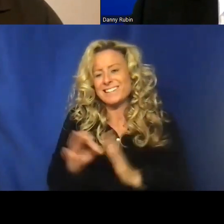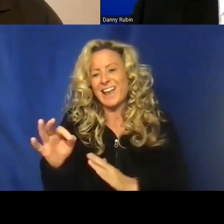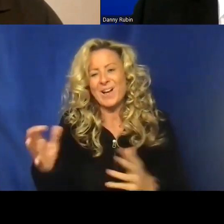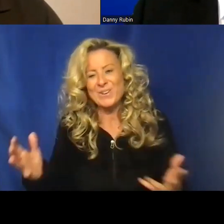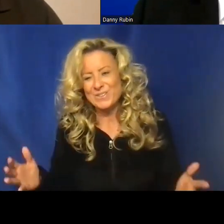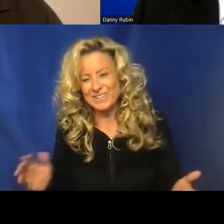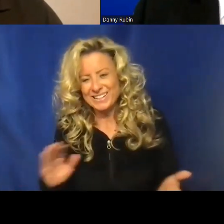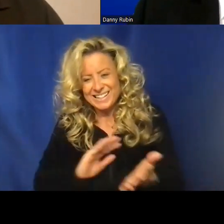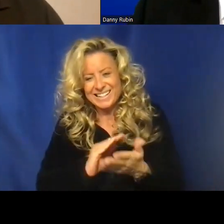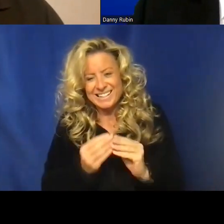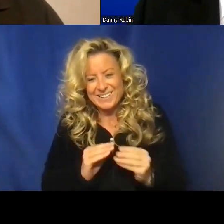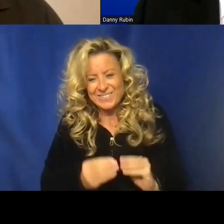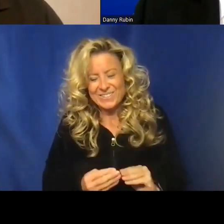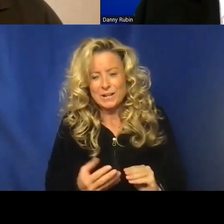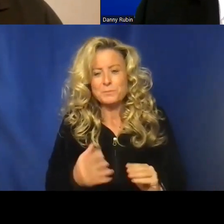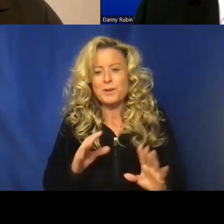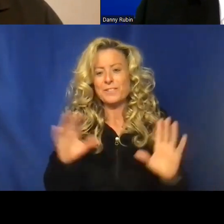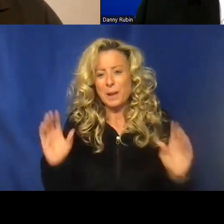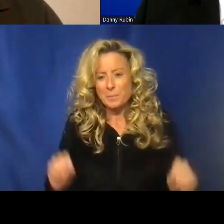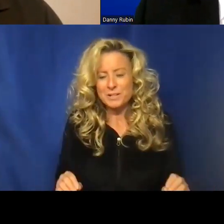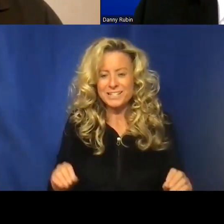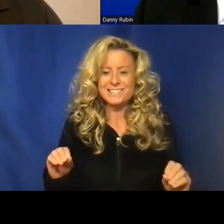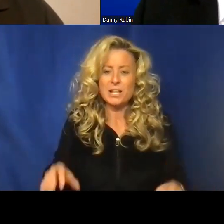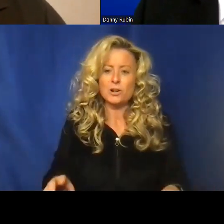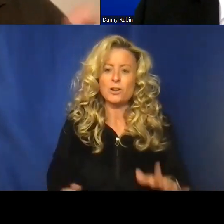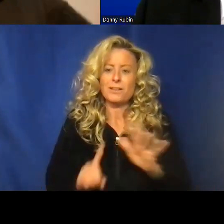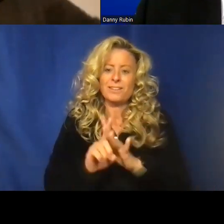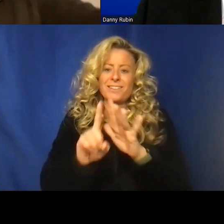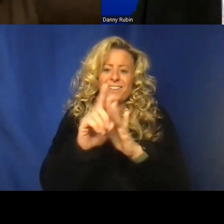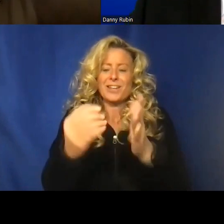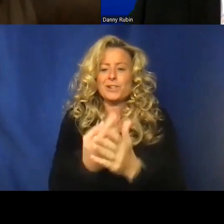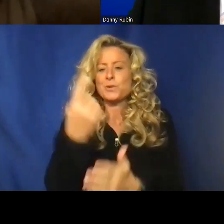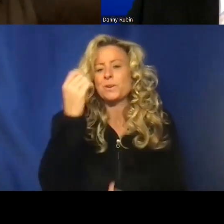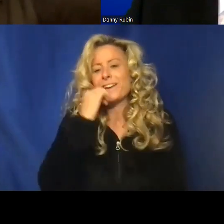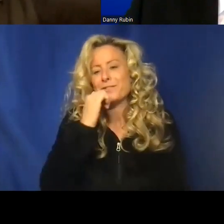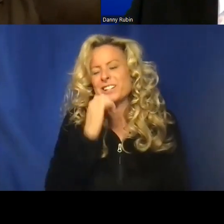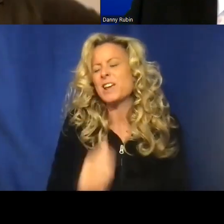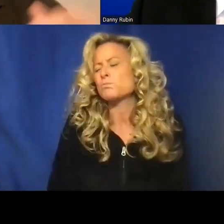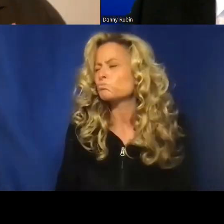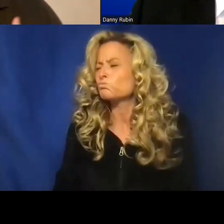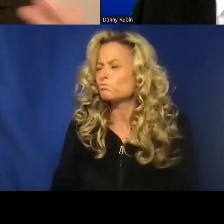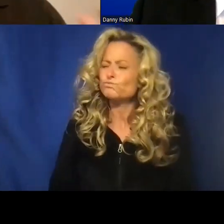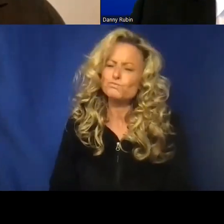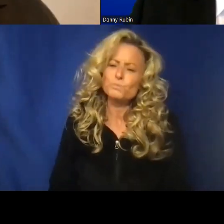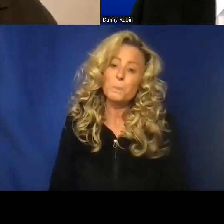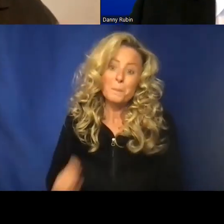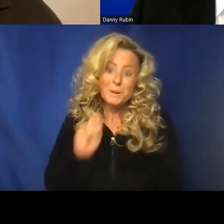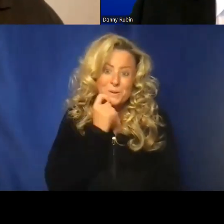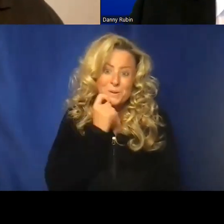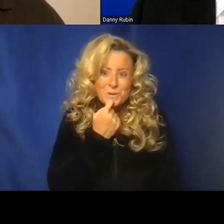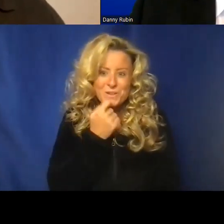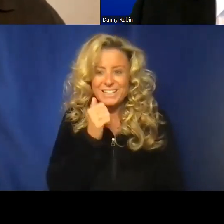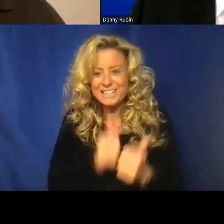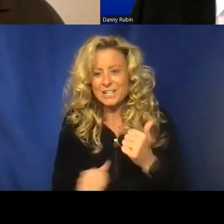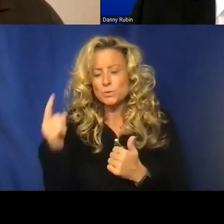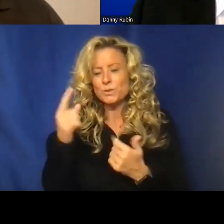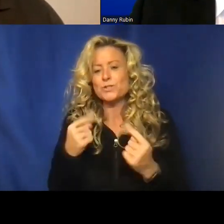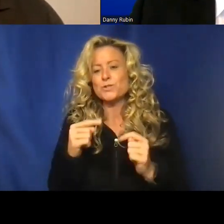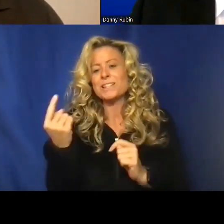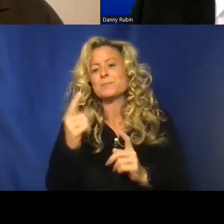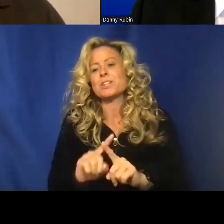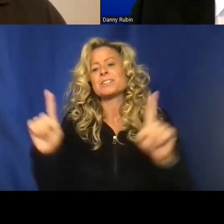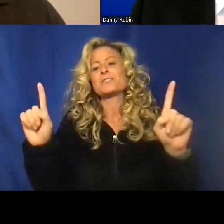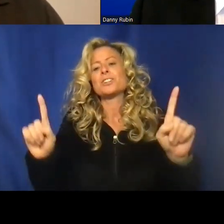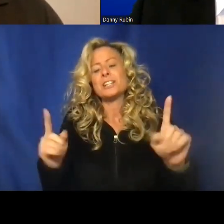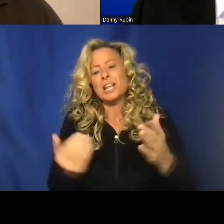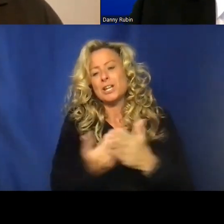uncountable number of different companies that are probably creating a new one every day. Yeah, there's new ones every day, and it's really cool because each one is trying something new and